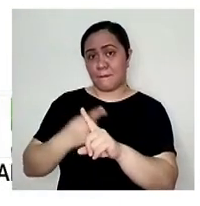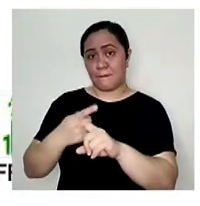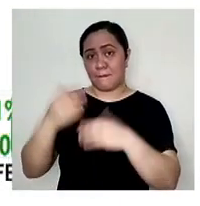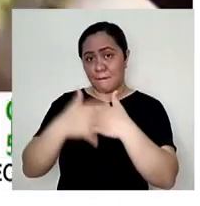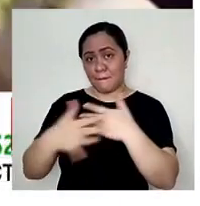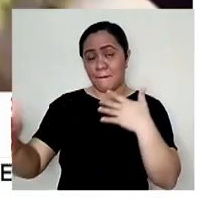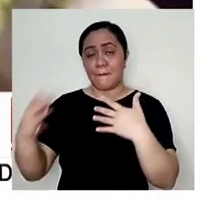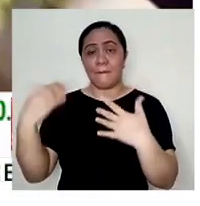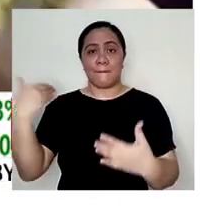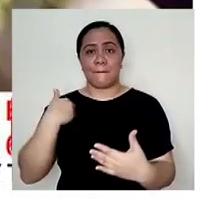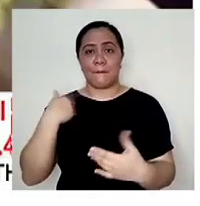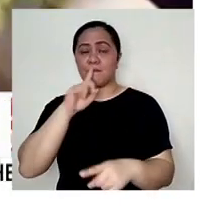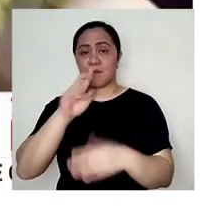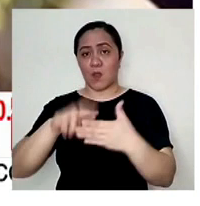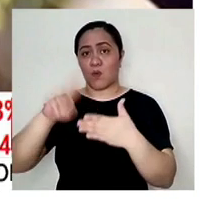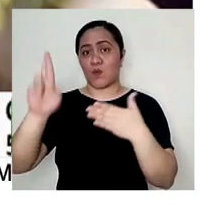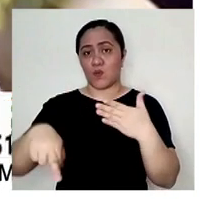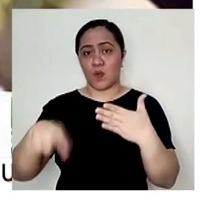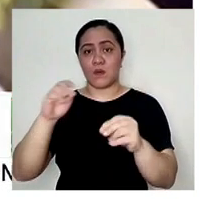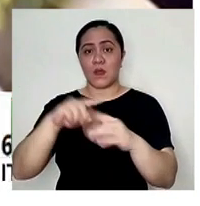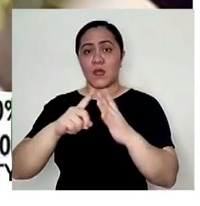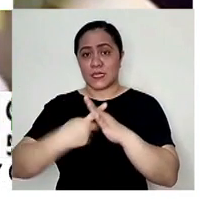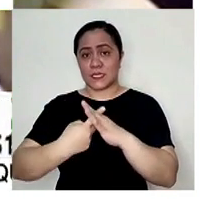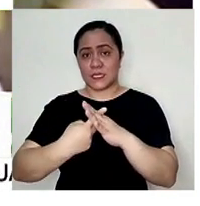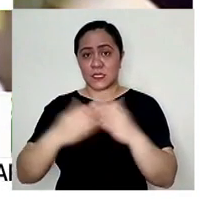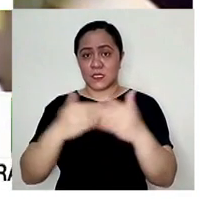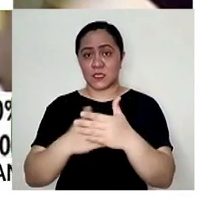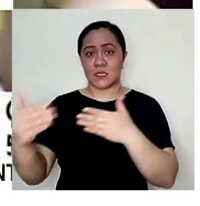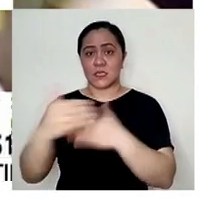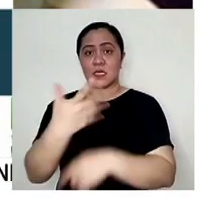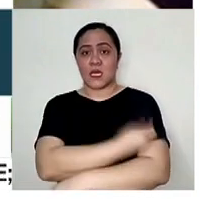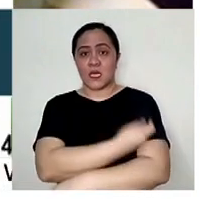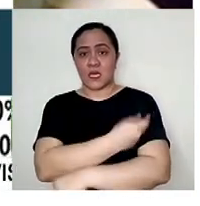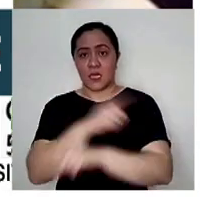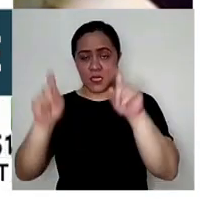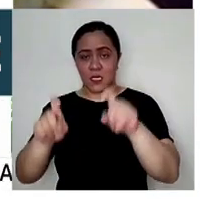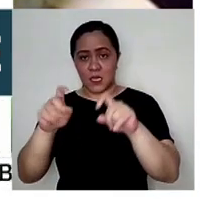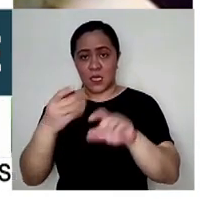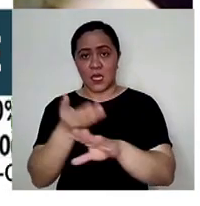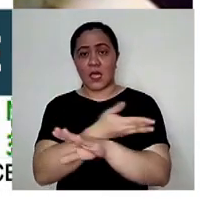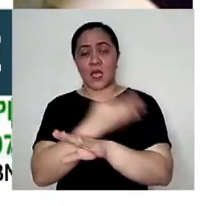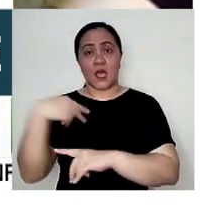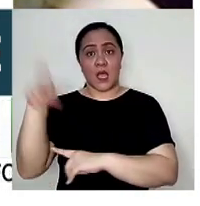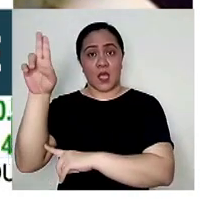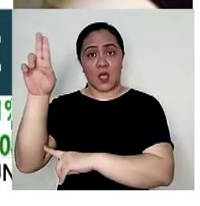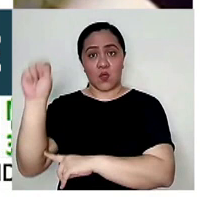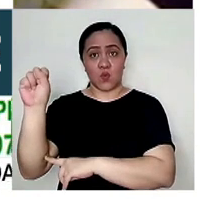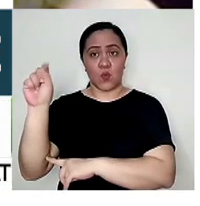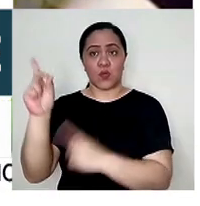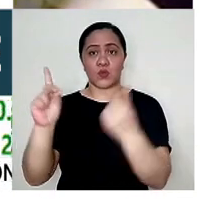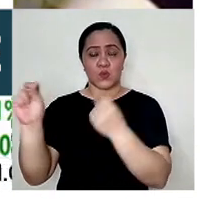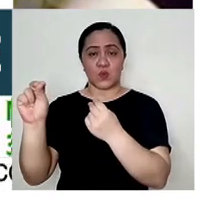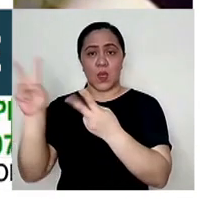the result of the initial advanced vaccine trial that have been done in the US and some parts of Brazil and the Latin